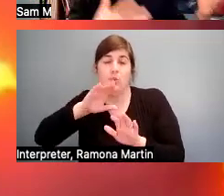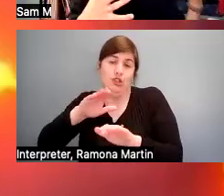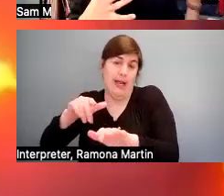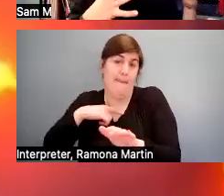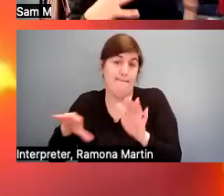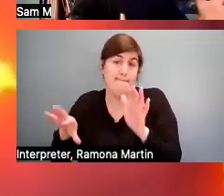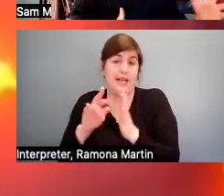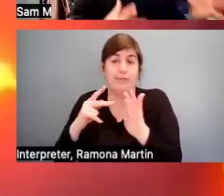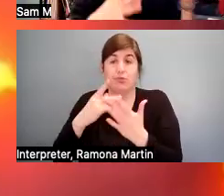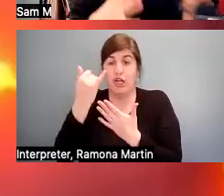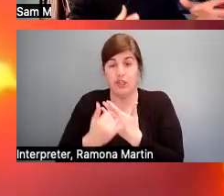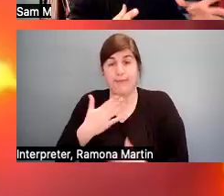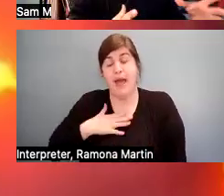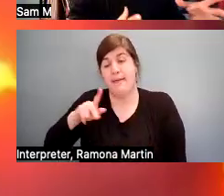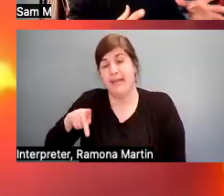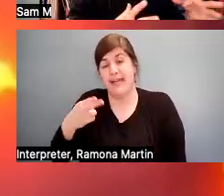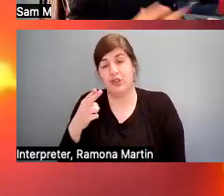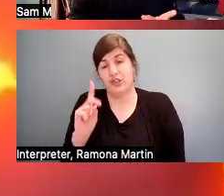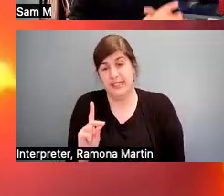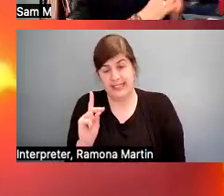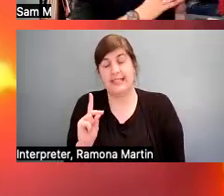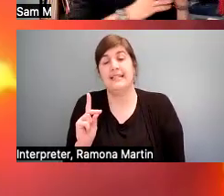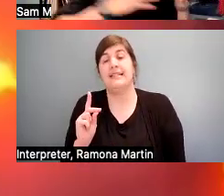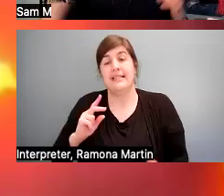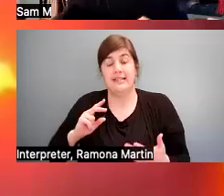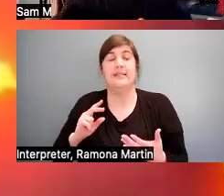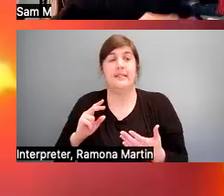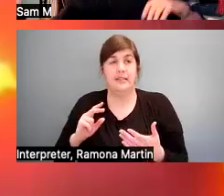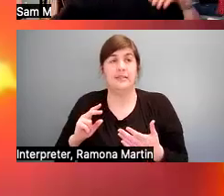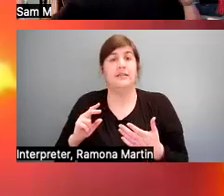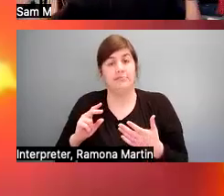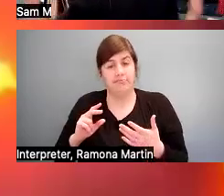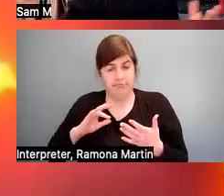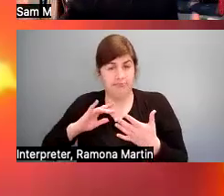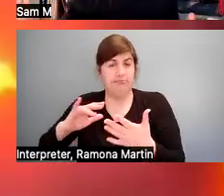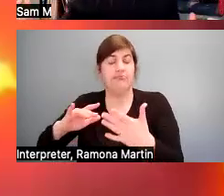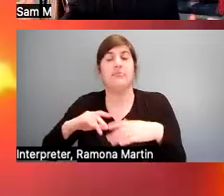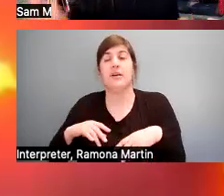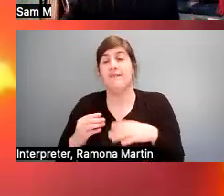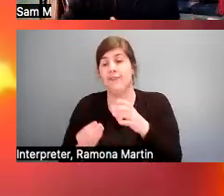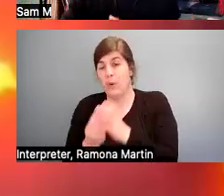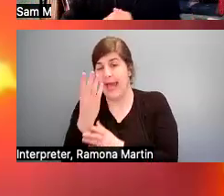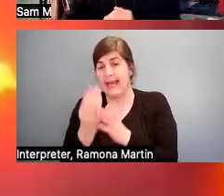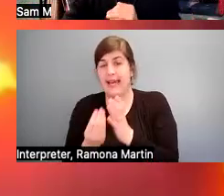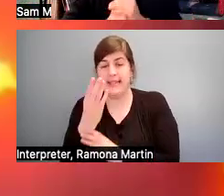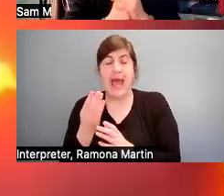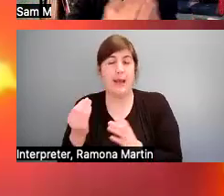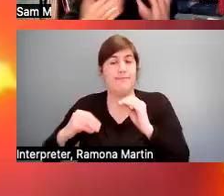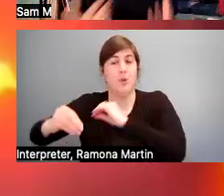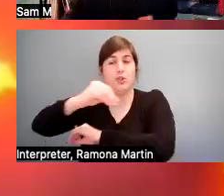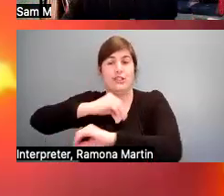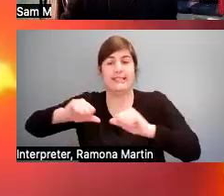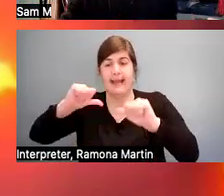project for my PhD for when I did my doctor that involved studying volcanoes and also the chance to do some ocean science. So I became